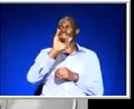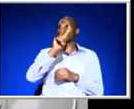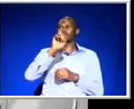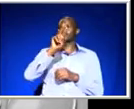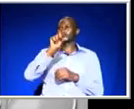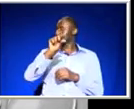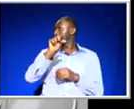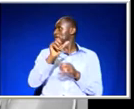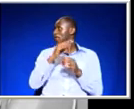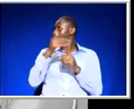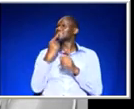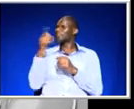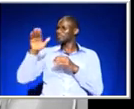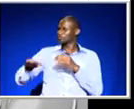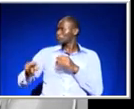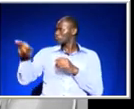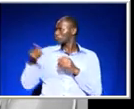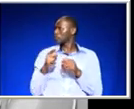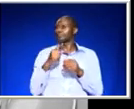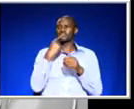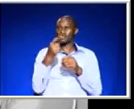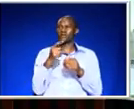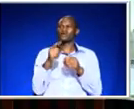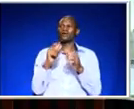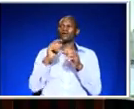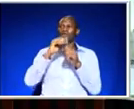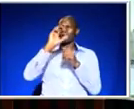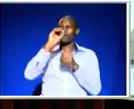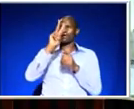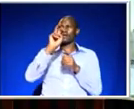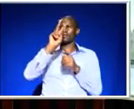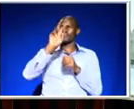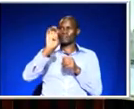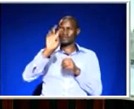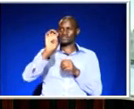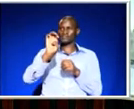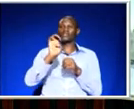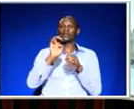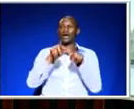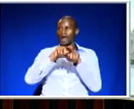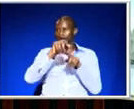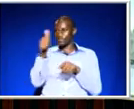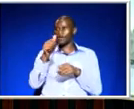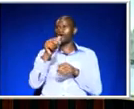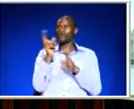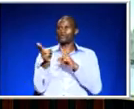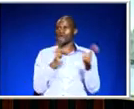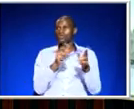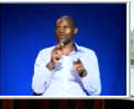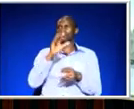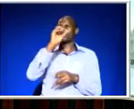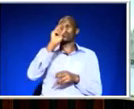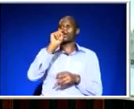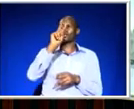converging lenses are usually known as convex lenses, and diverging lenses are usually known as